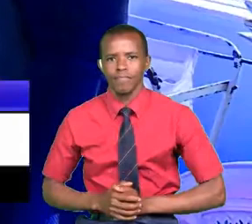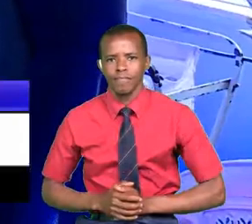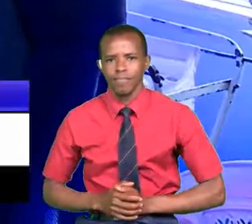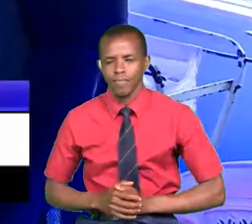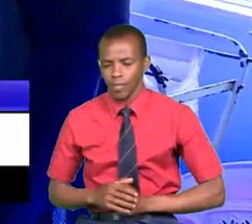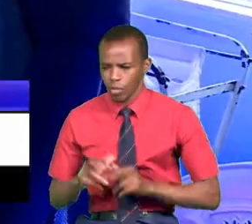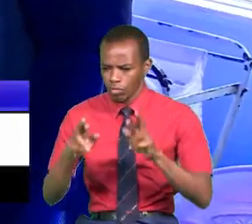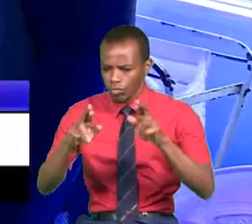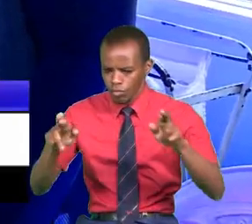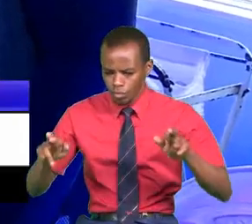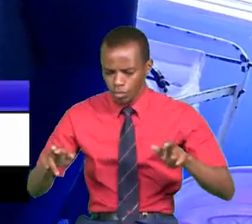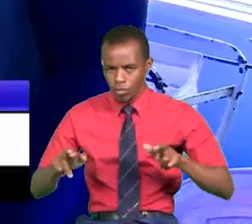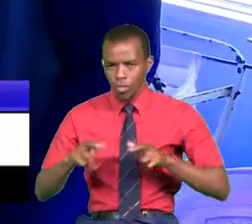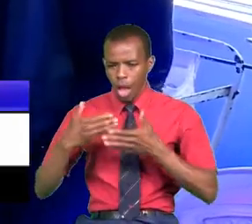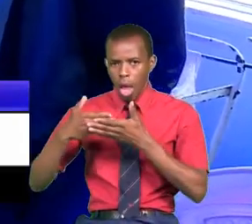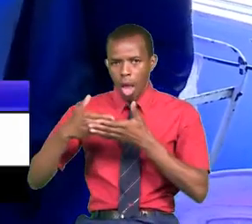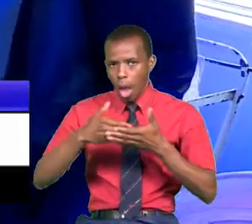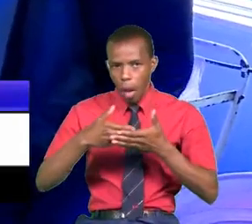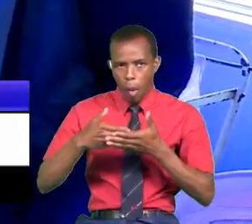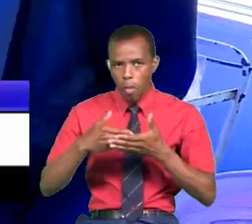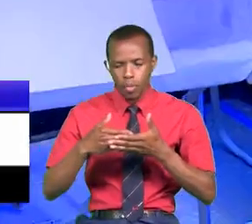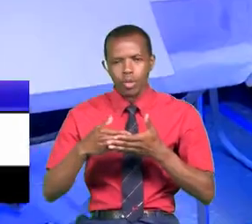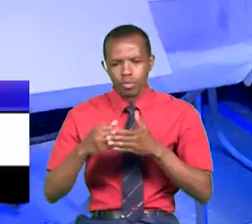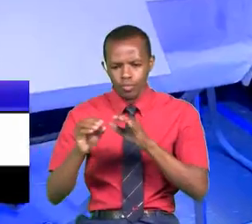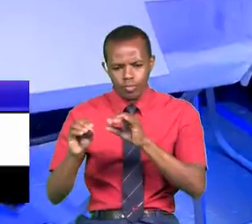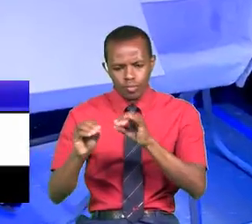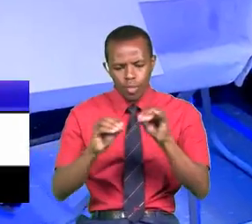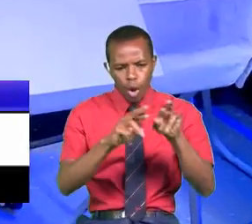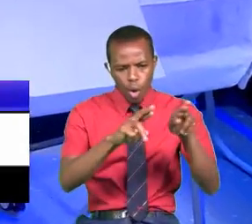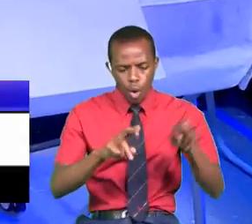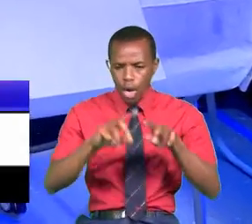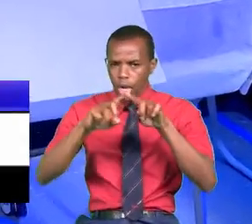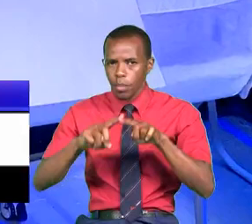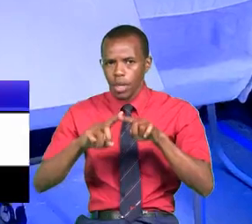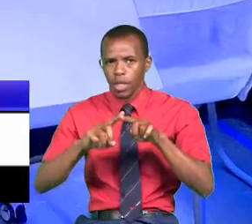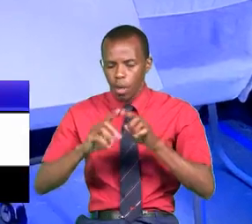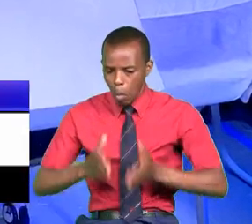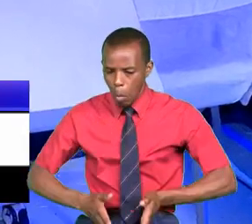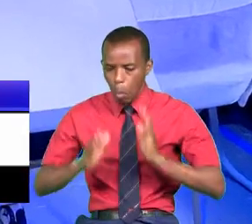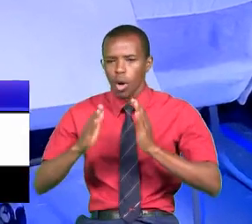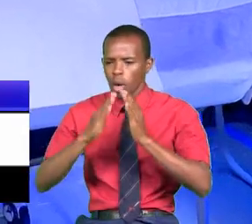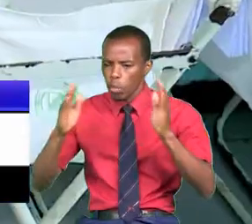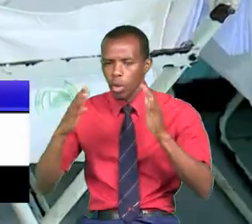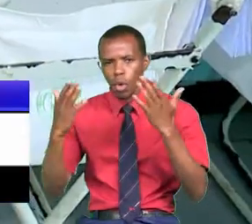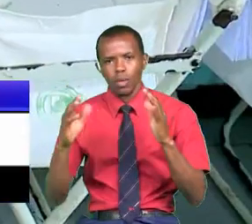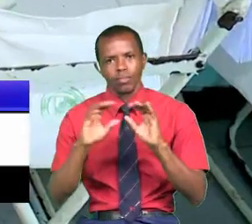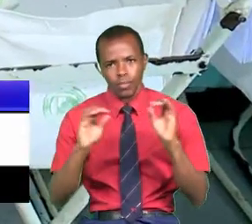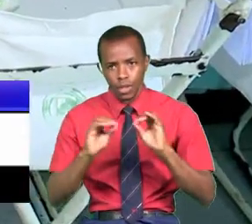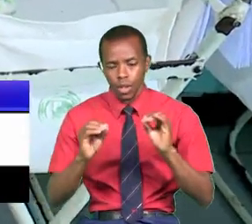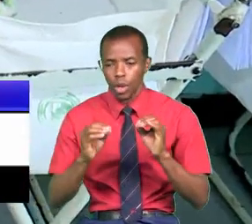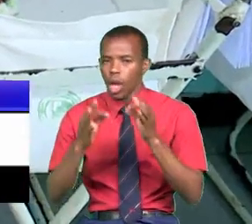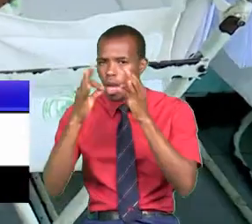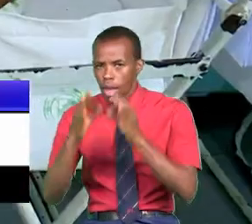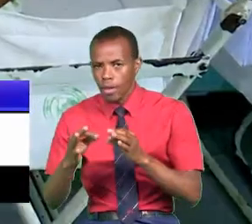In these rooms, the babies graduate from room to room, depending on whether they are born premature or to term, and whether